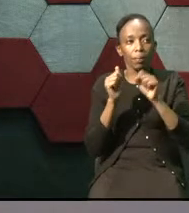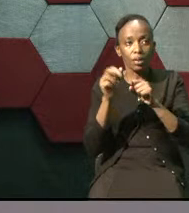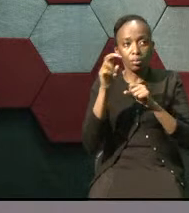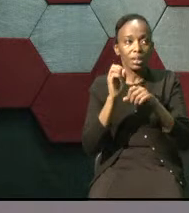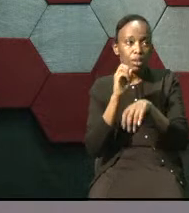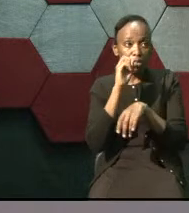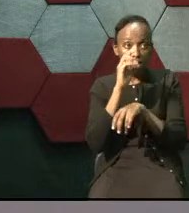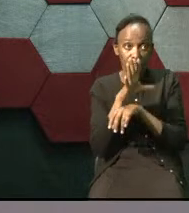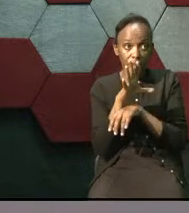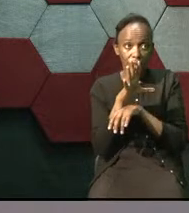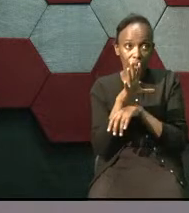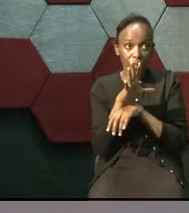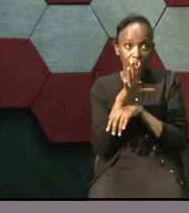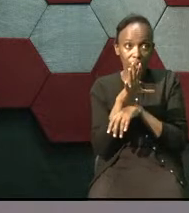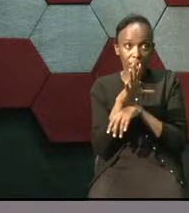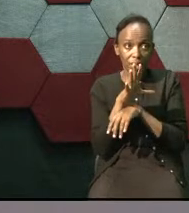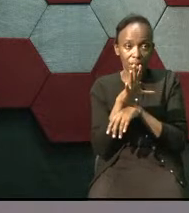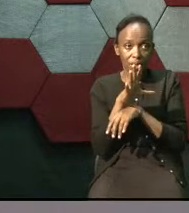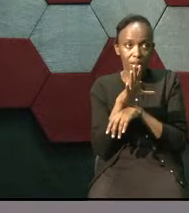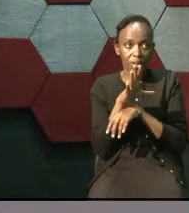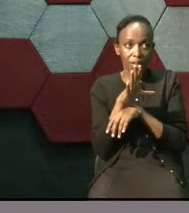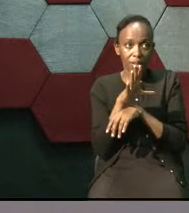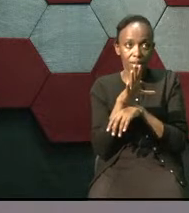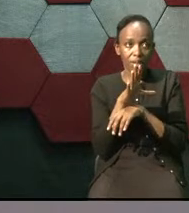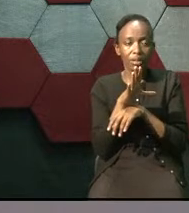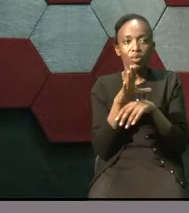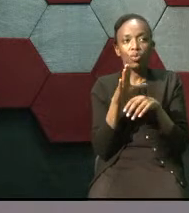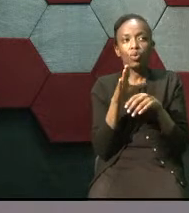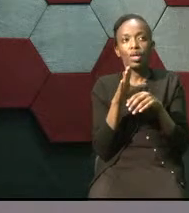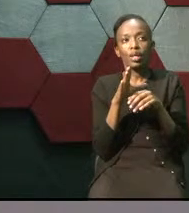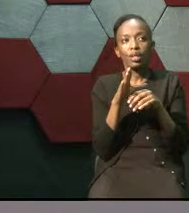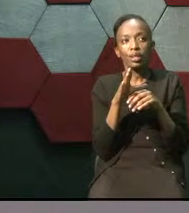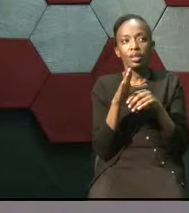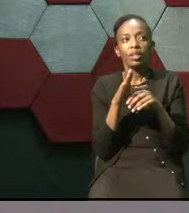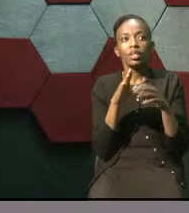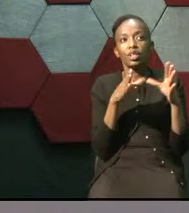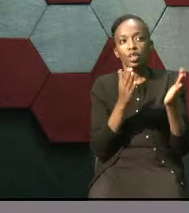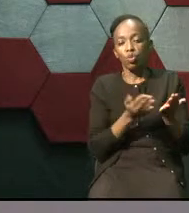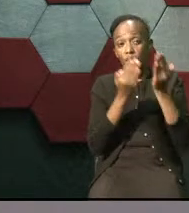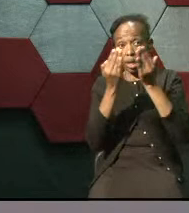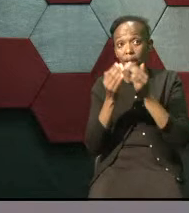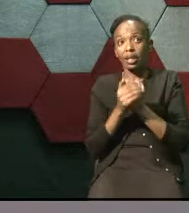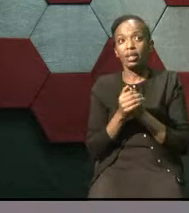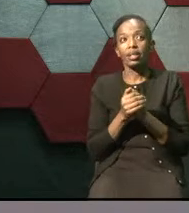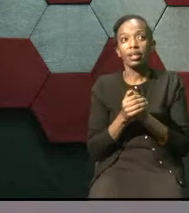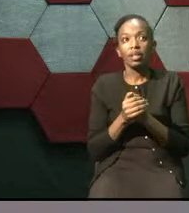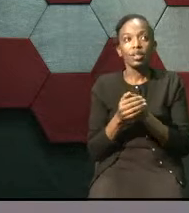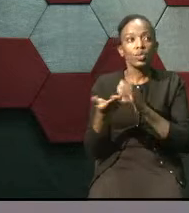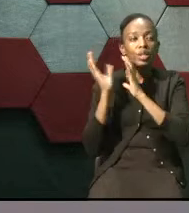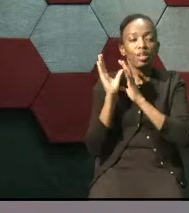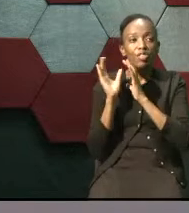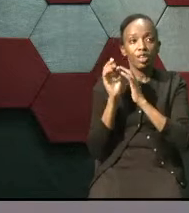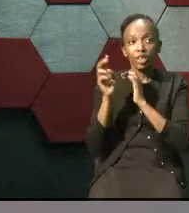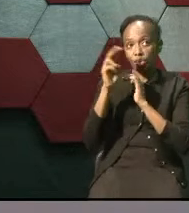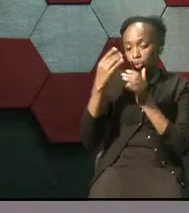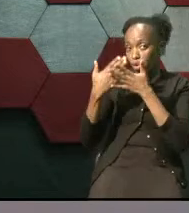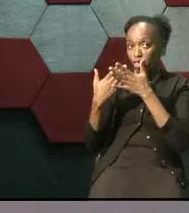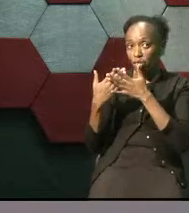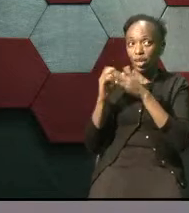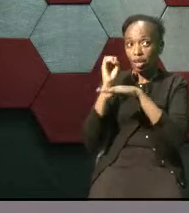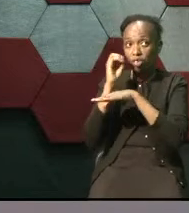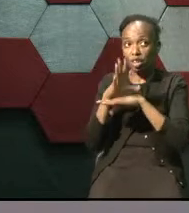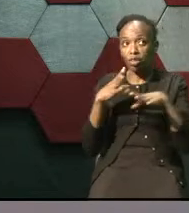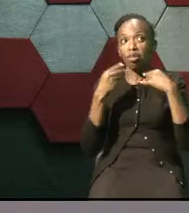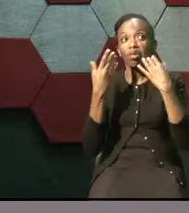video. She's actually going to go with it. Took leave. You saw her in the video. She's